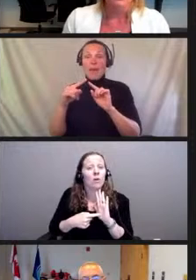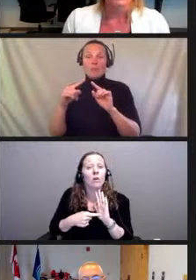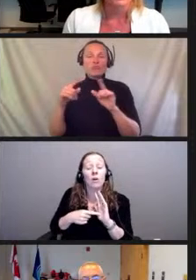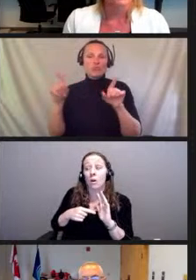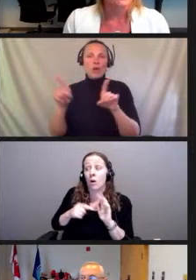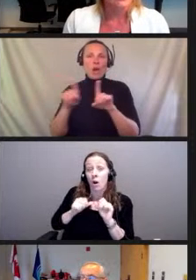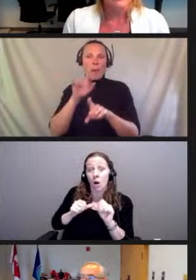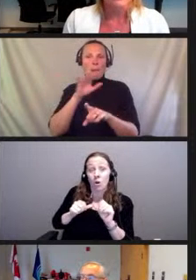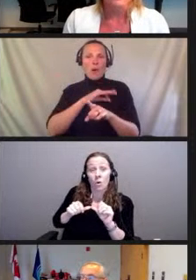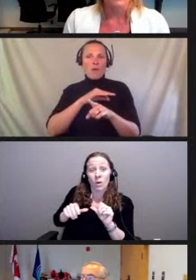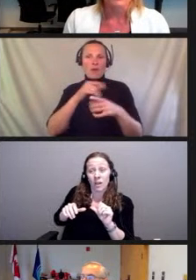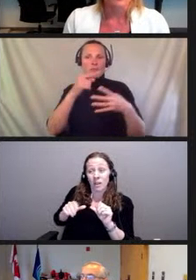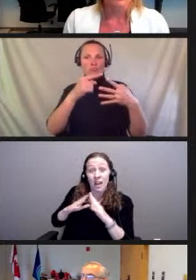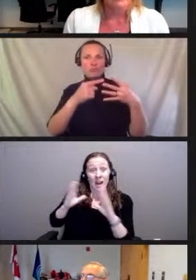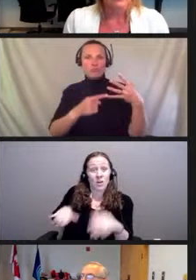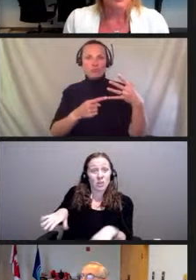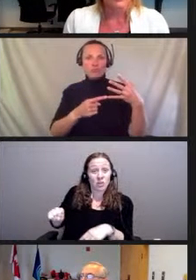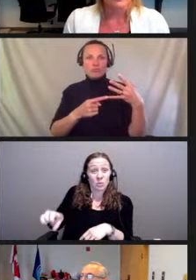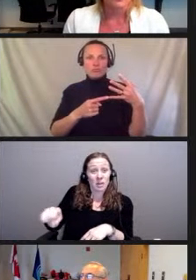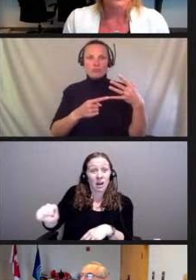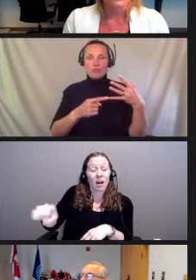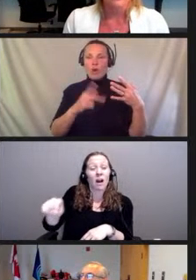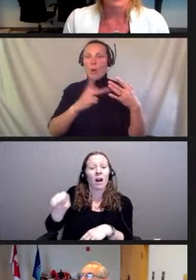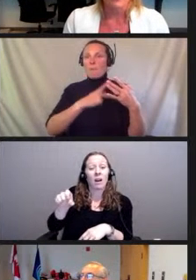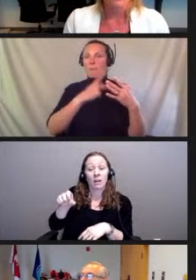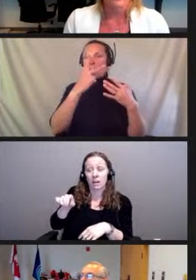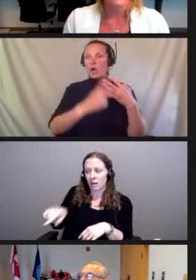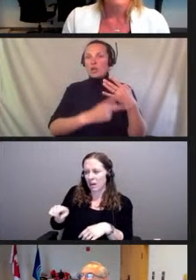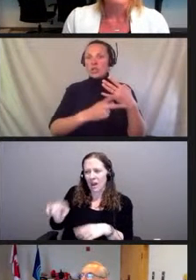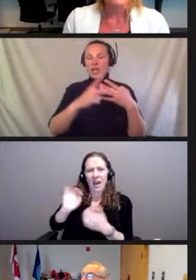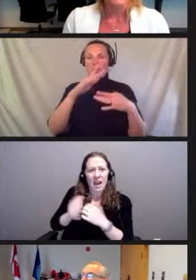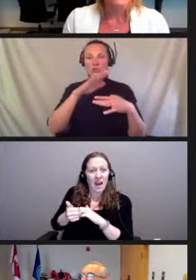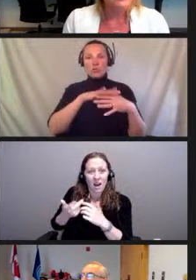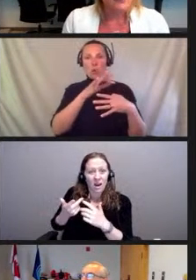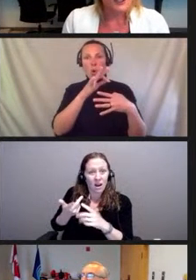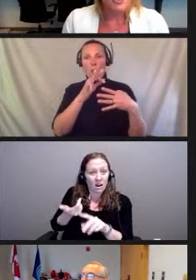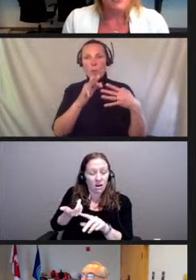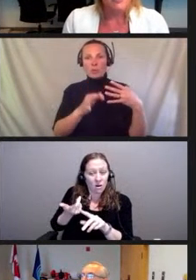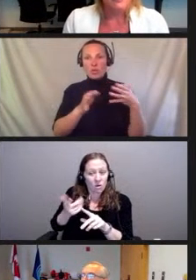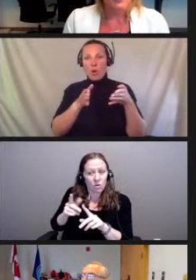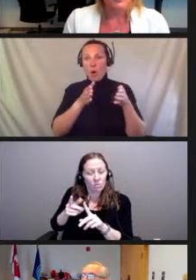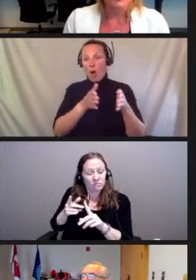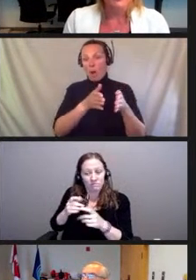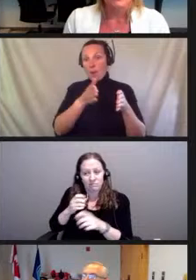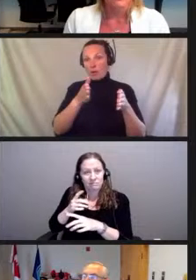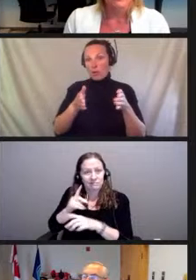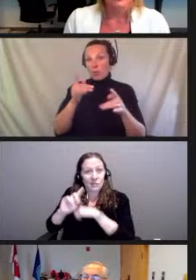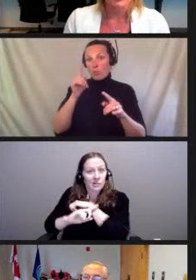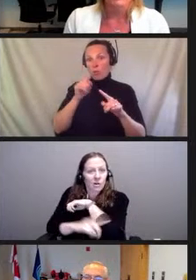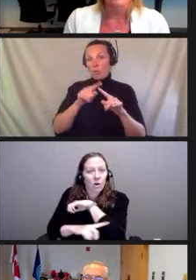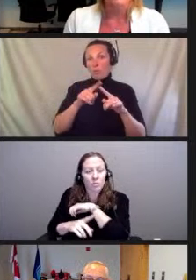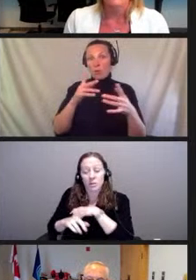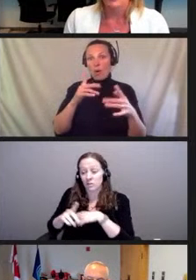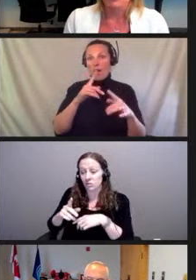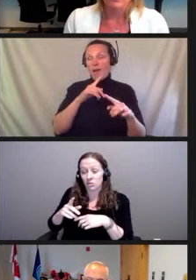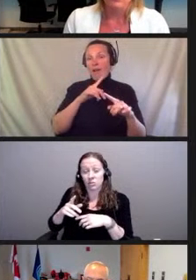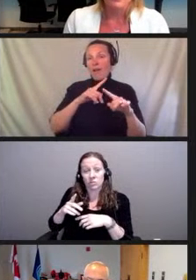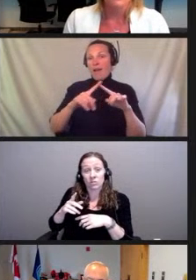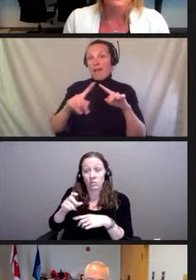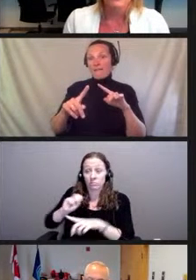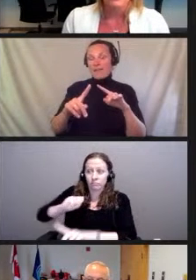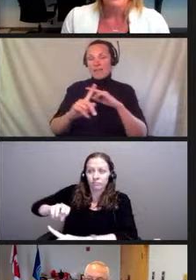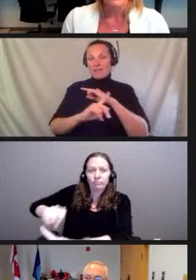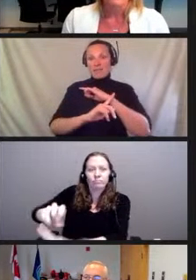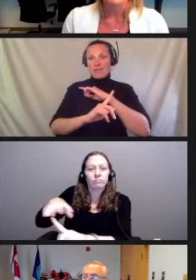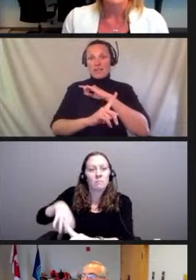project, which is looking at a number of different regulatory tools that will help us increase diversion and encourage participation in diversion